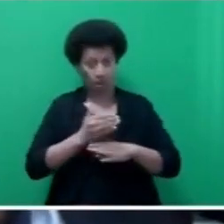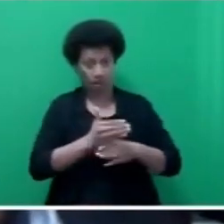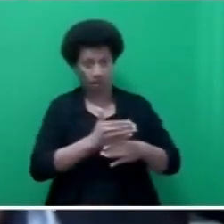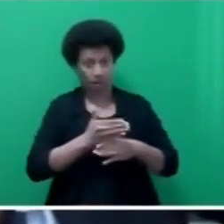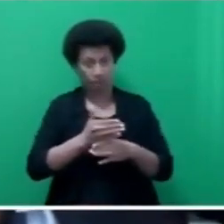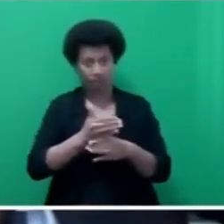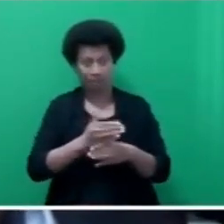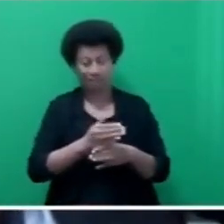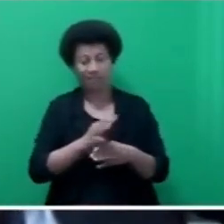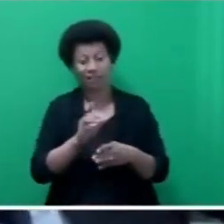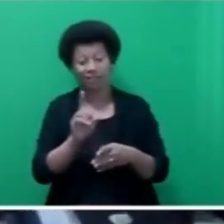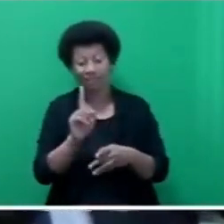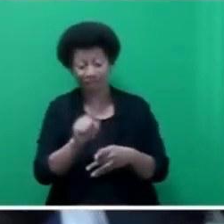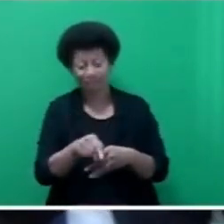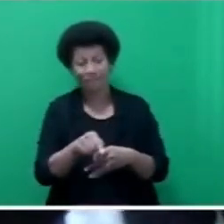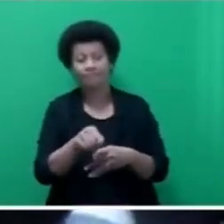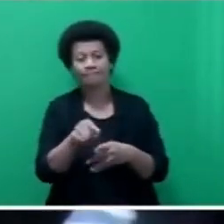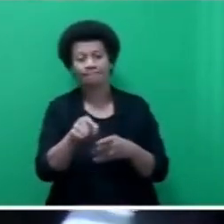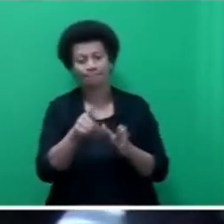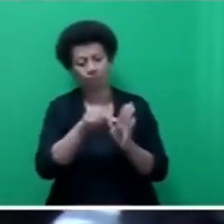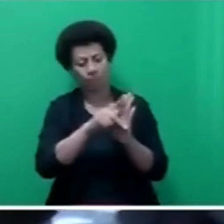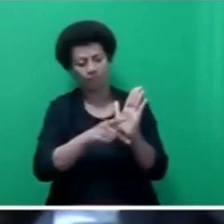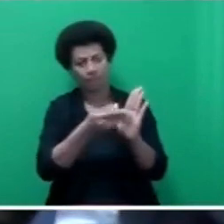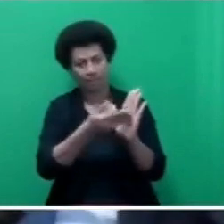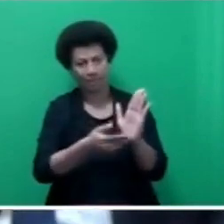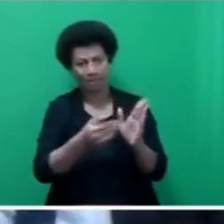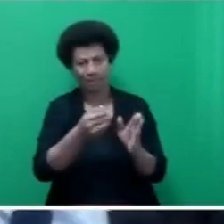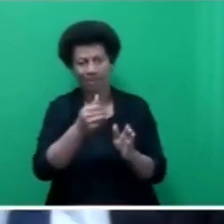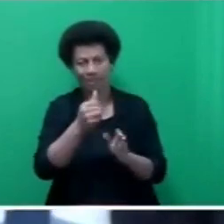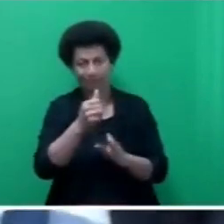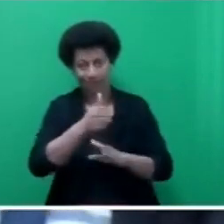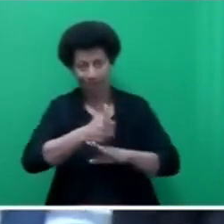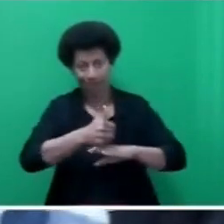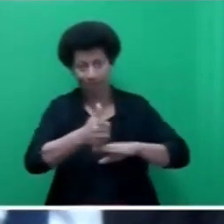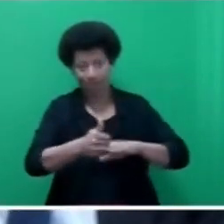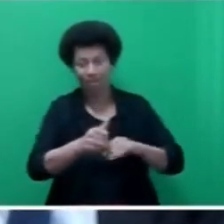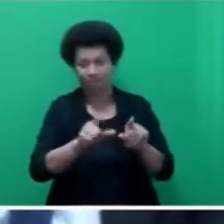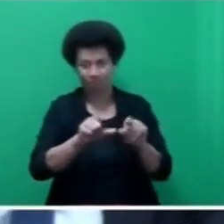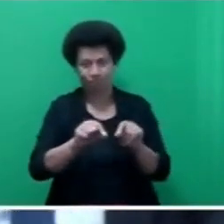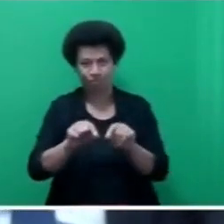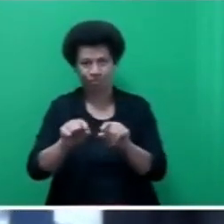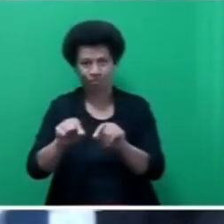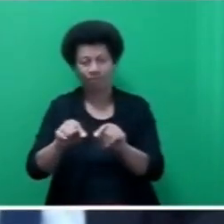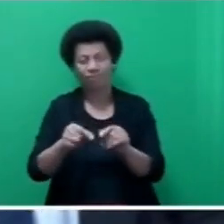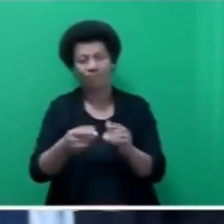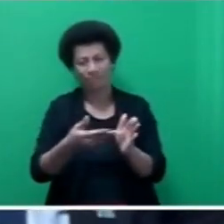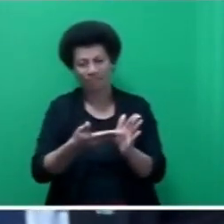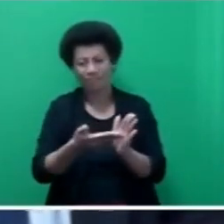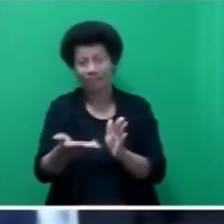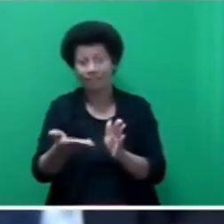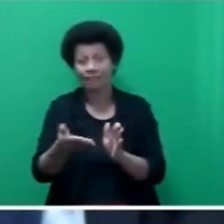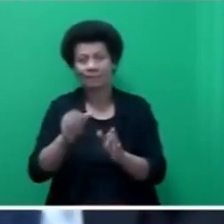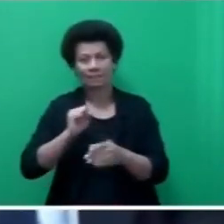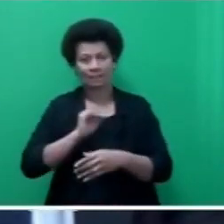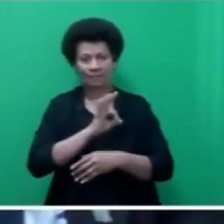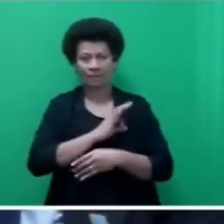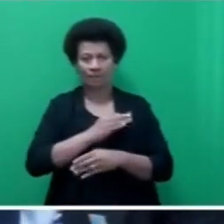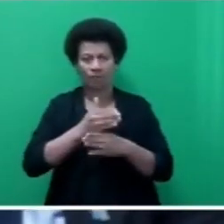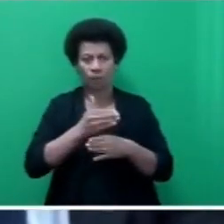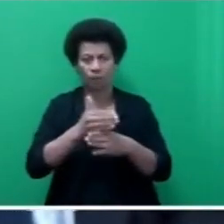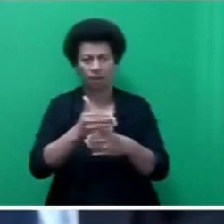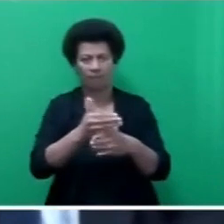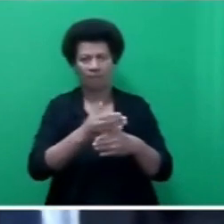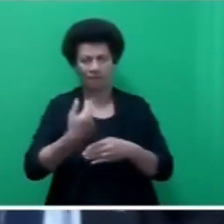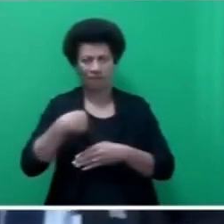government. They are the ones who are protecting our lives. They are the ones who are putting their lives on the line for us. Honorable Speaker,